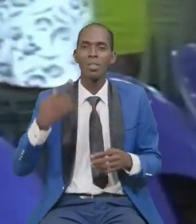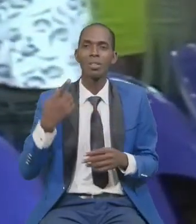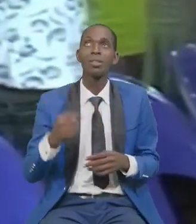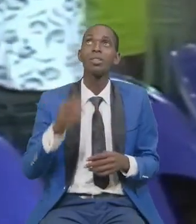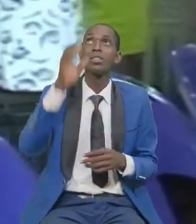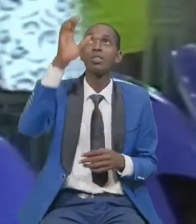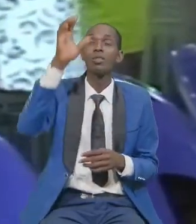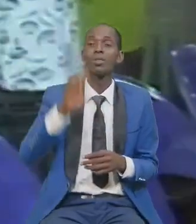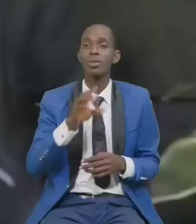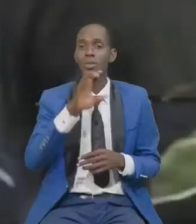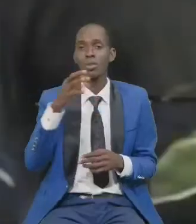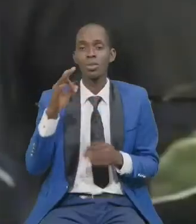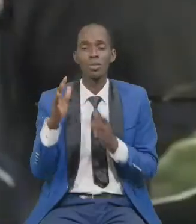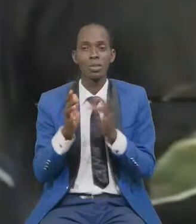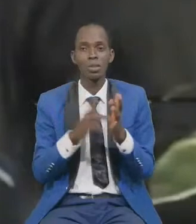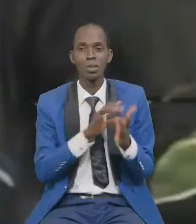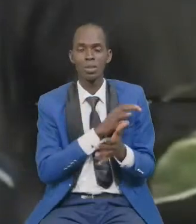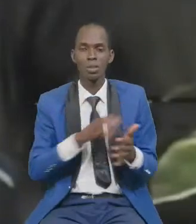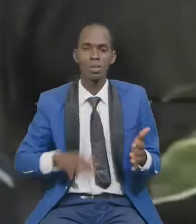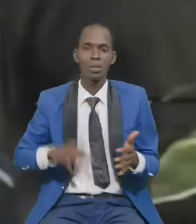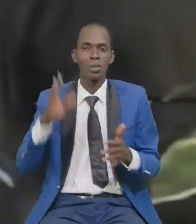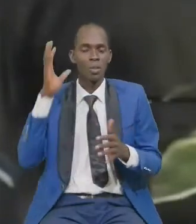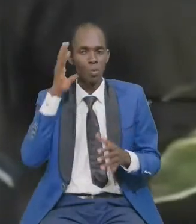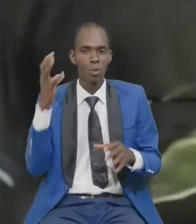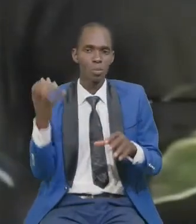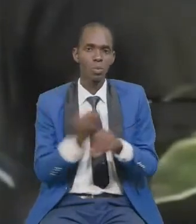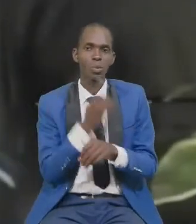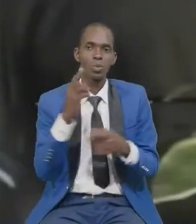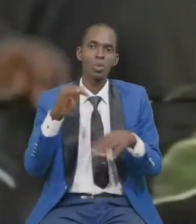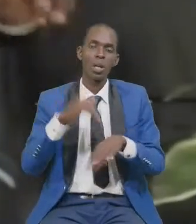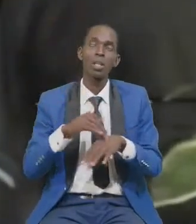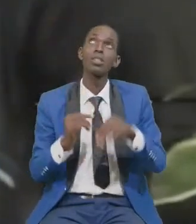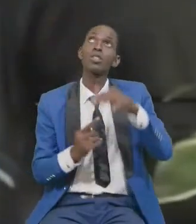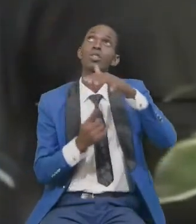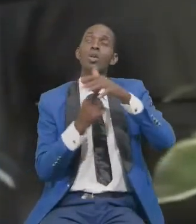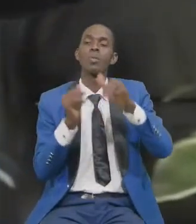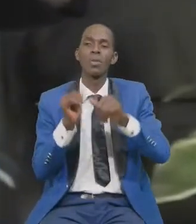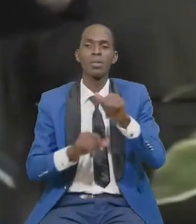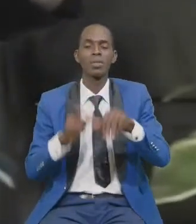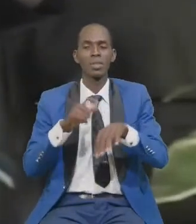Jesus Christ will put you on the top every time in Jesus' name.